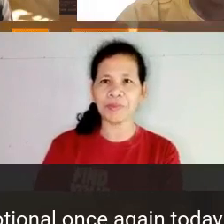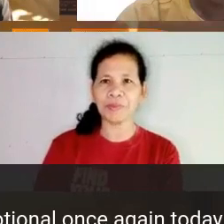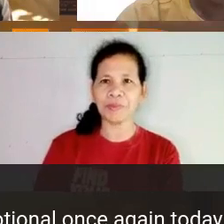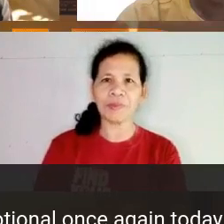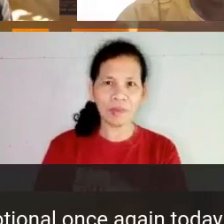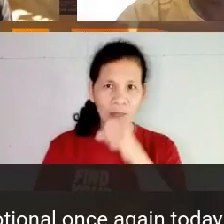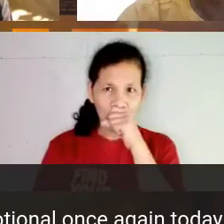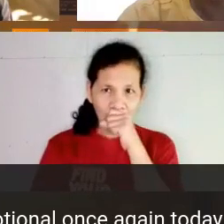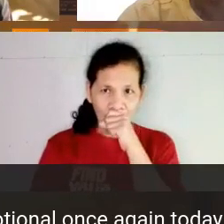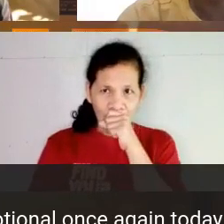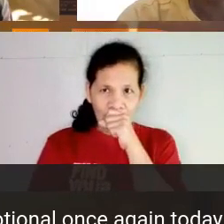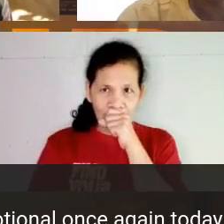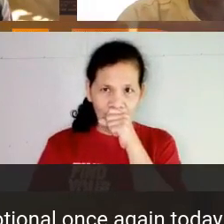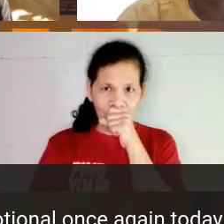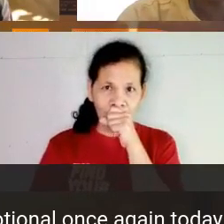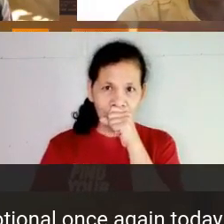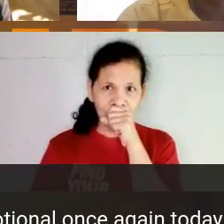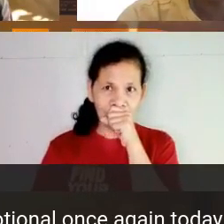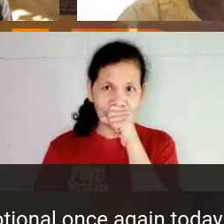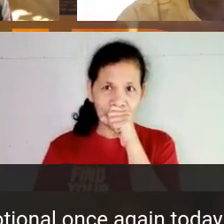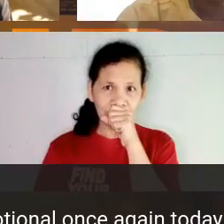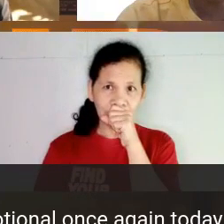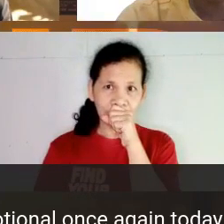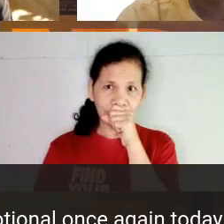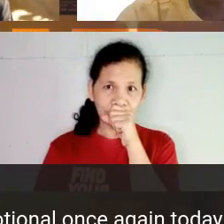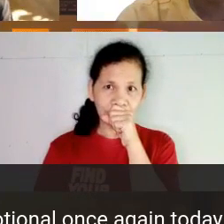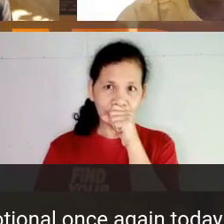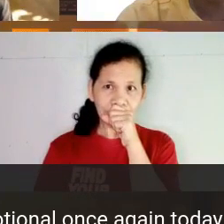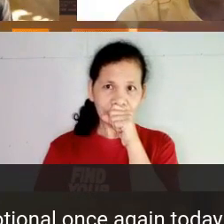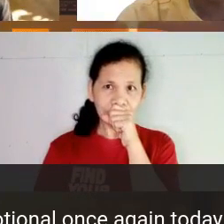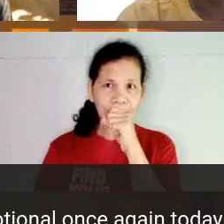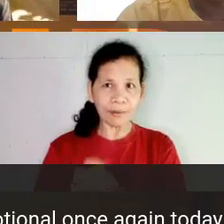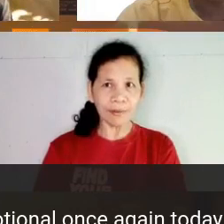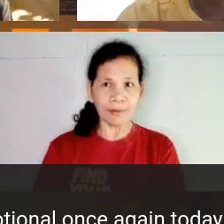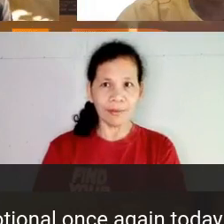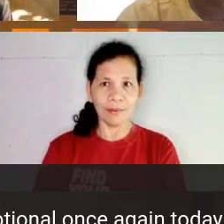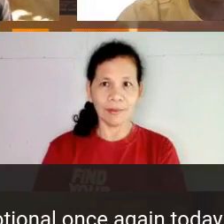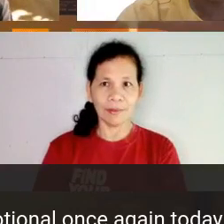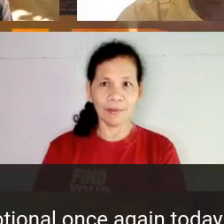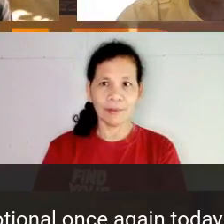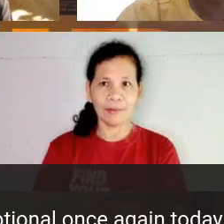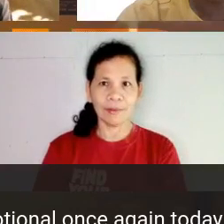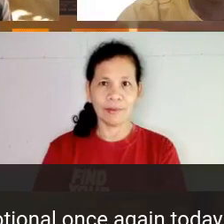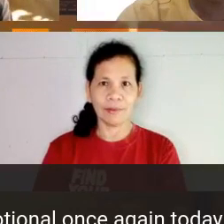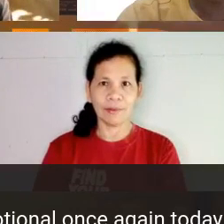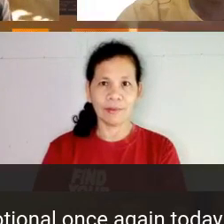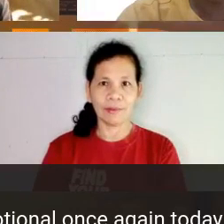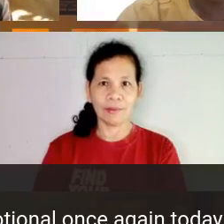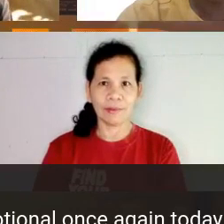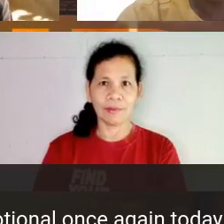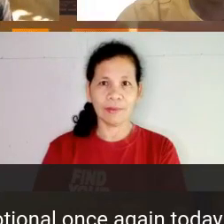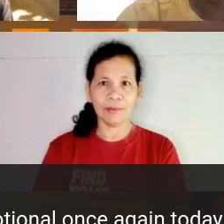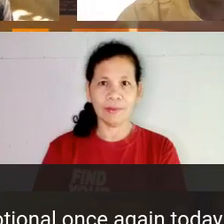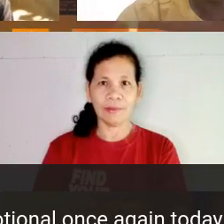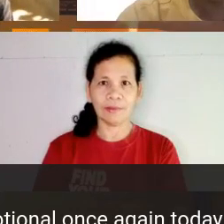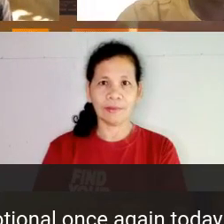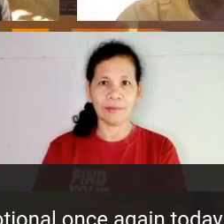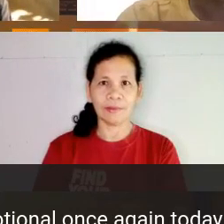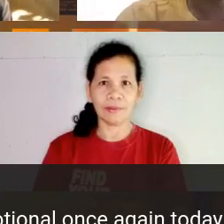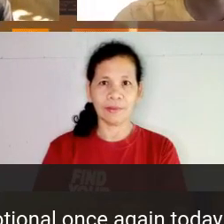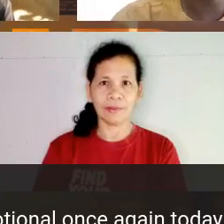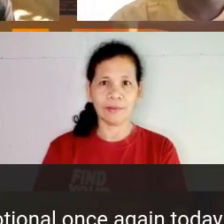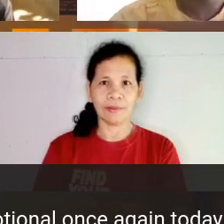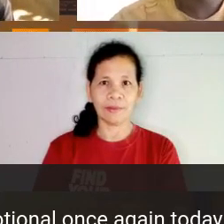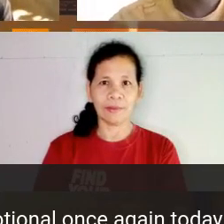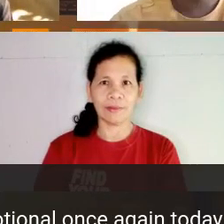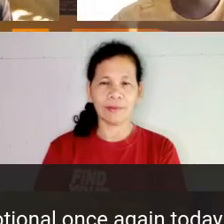morning devotional. Once again today is a gift. A sweet words of approval from God that